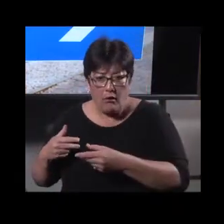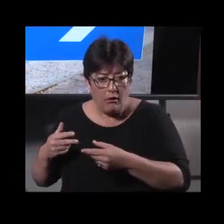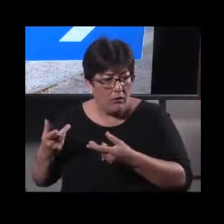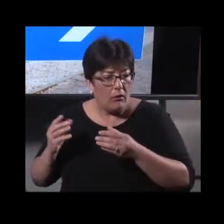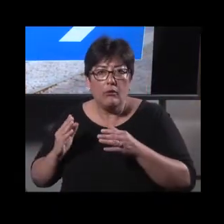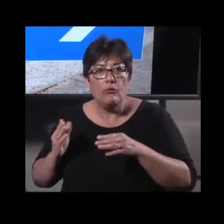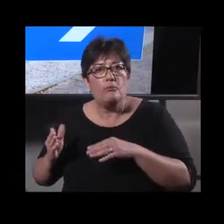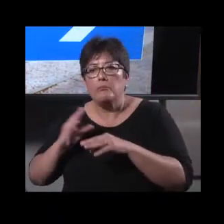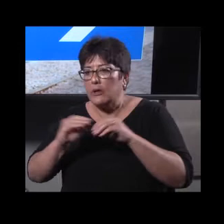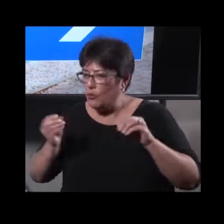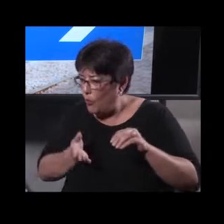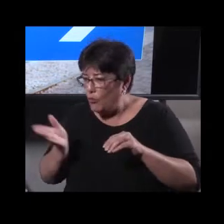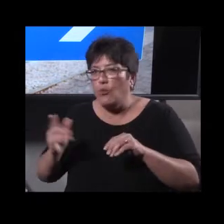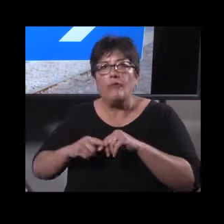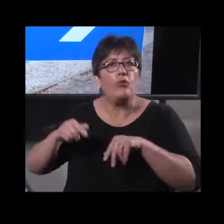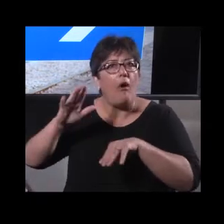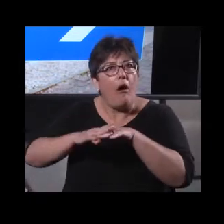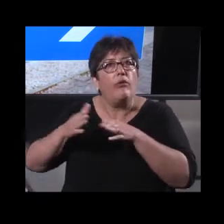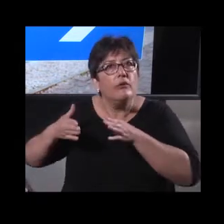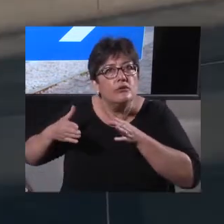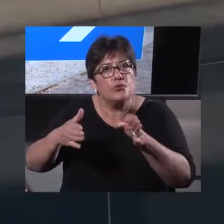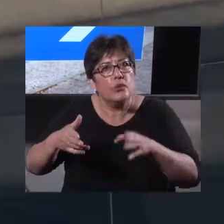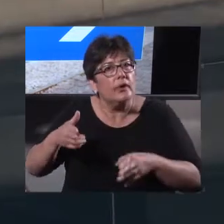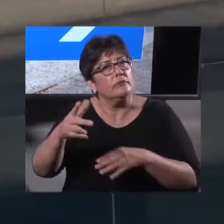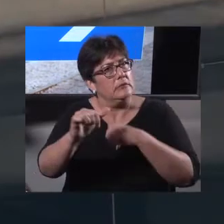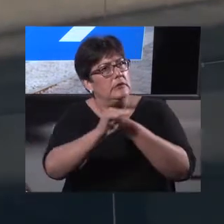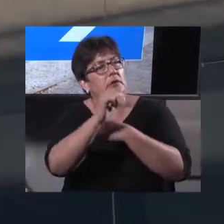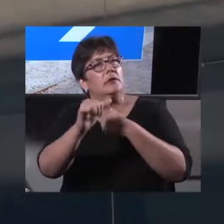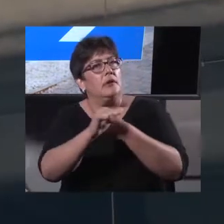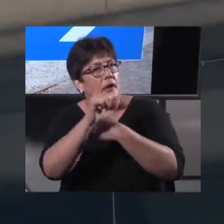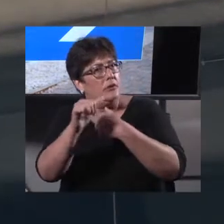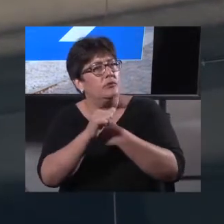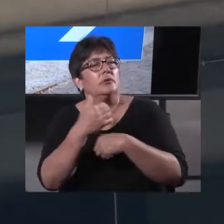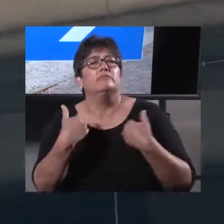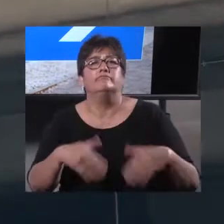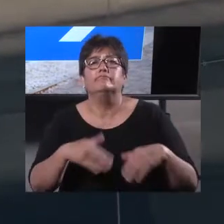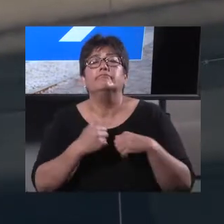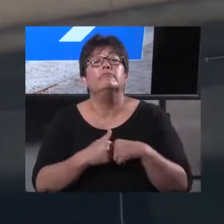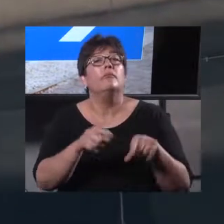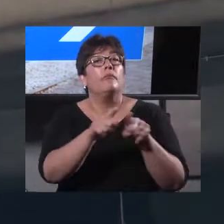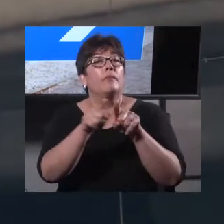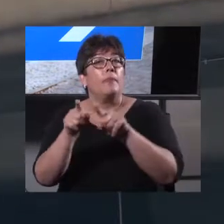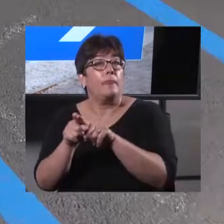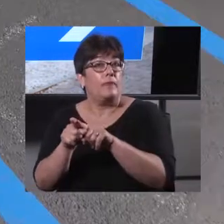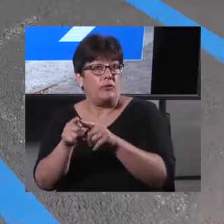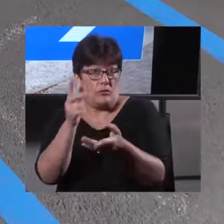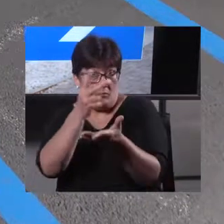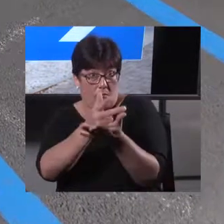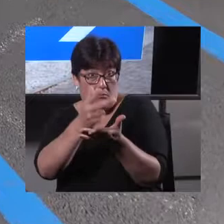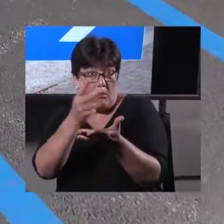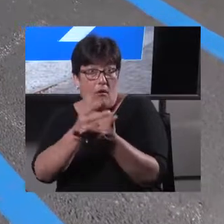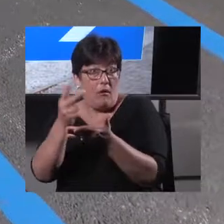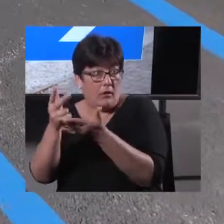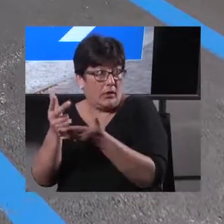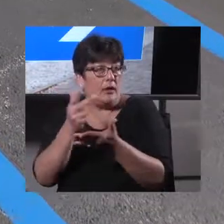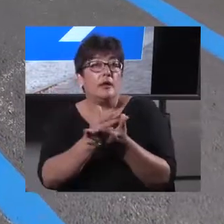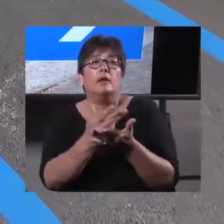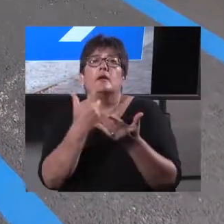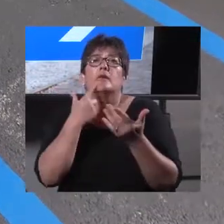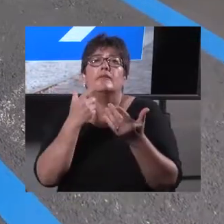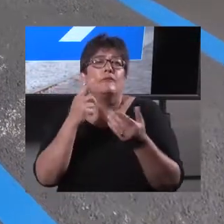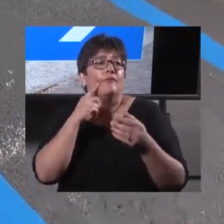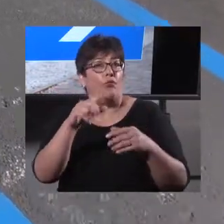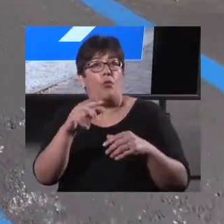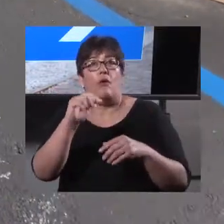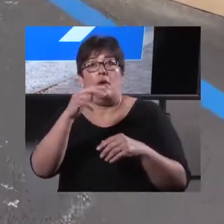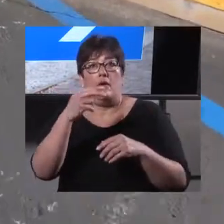Poor accessible parking, striping, and signage. That's something that we've dealt with the Mayor's Commission, and they're doing a lot of work in order